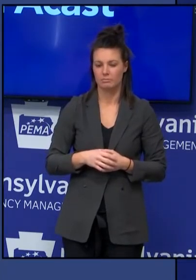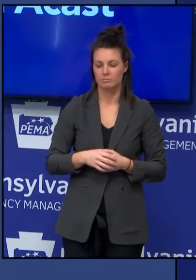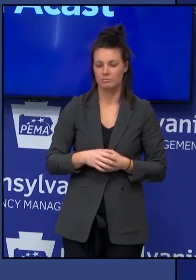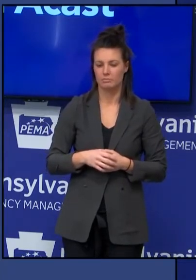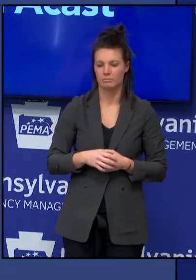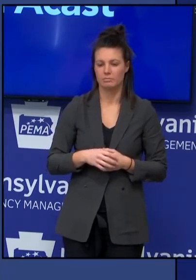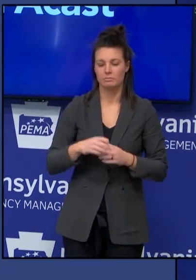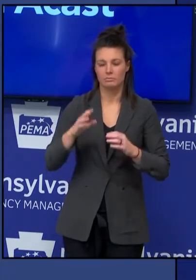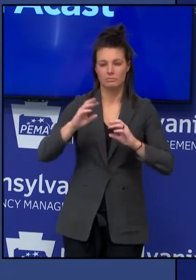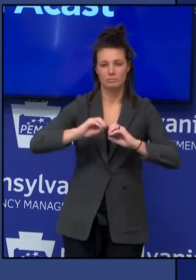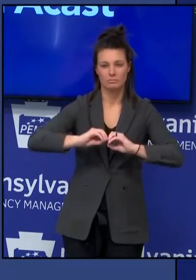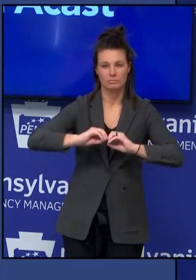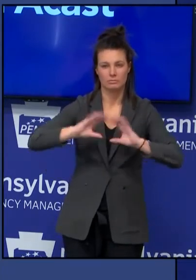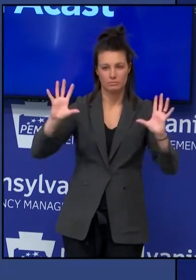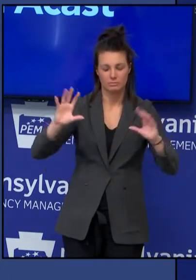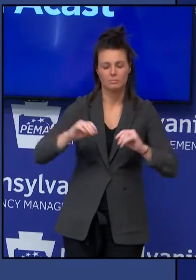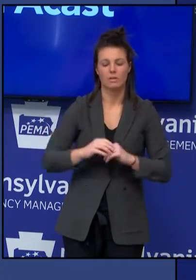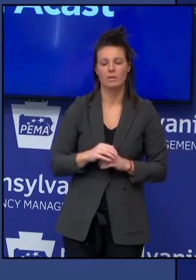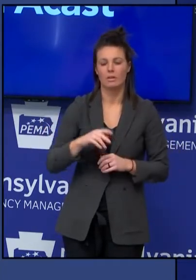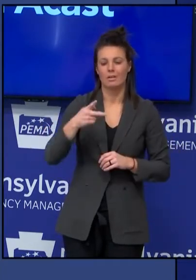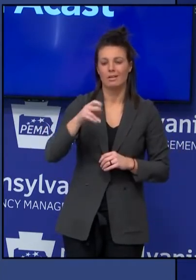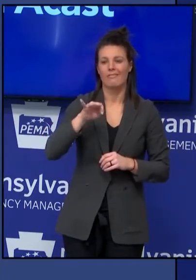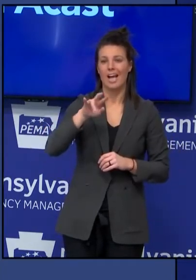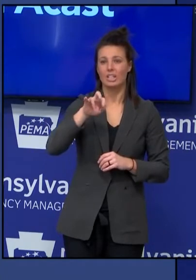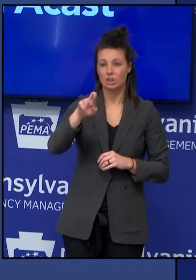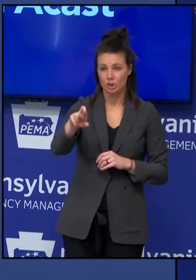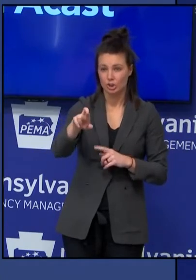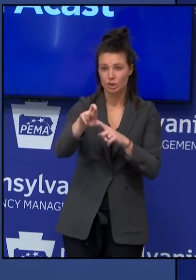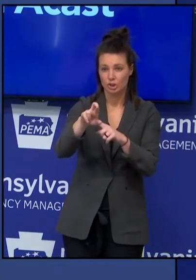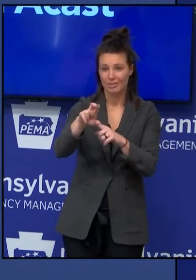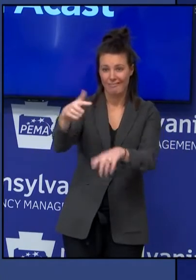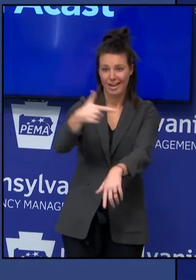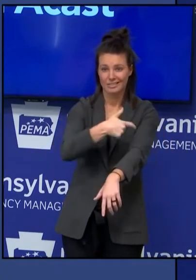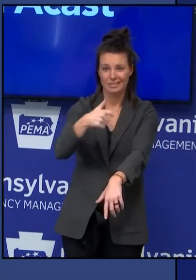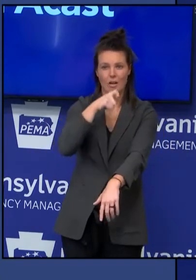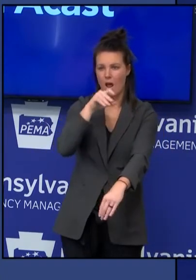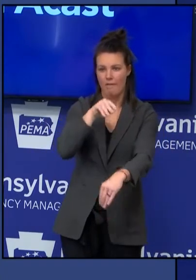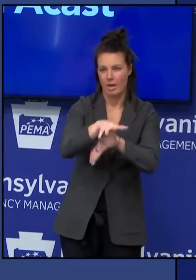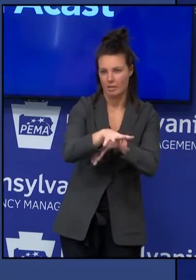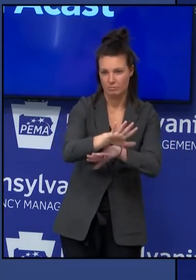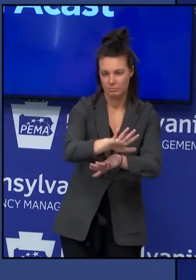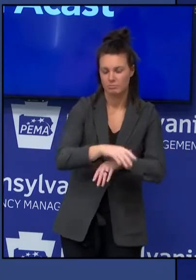Allow me to be abundantly clear. The Pfizer vaccine is not affected.